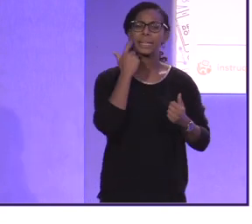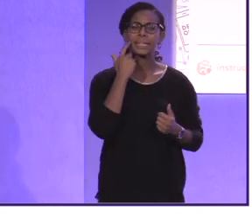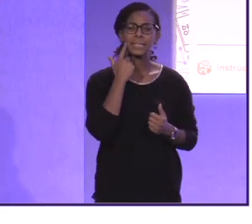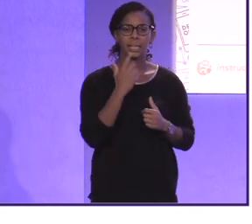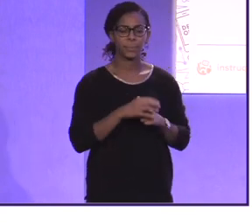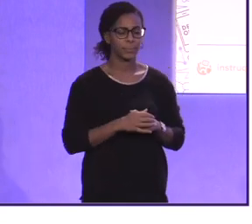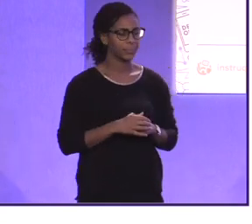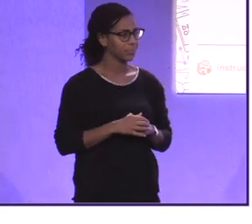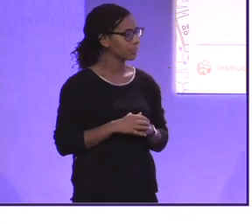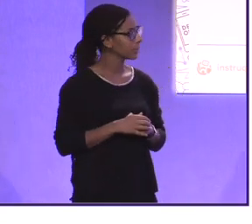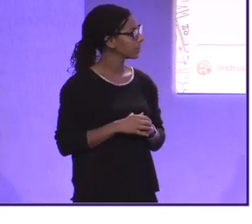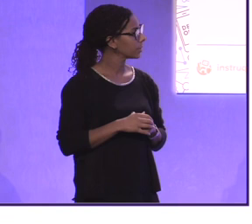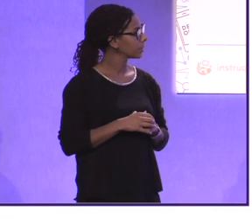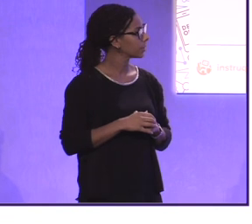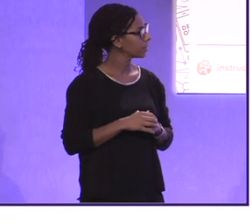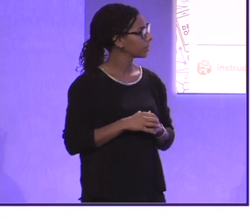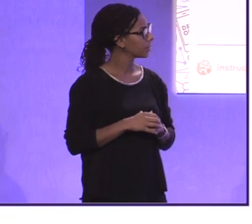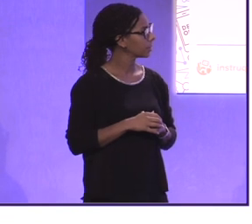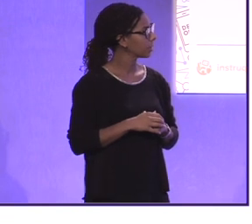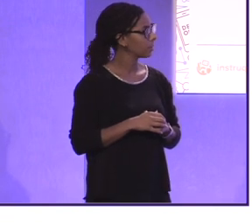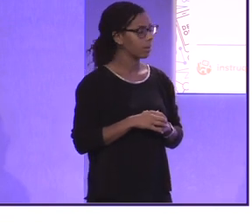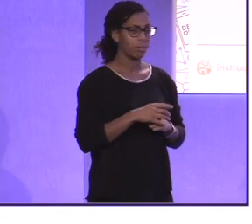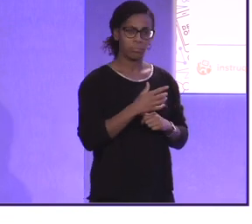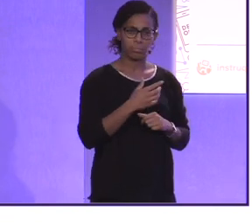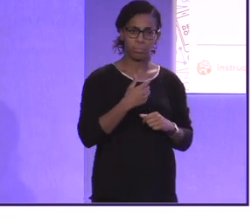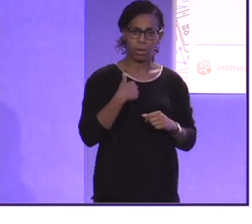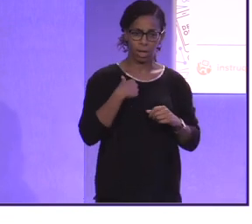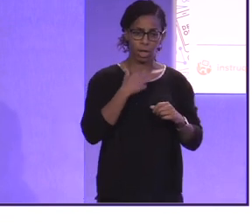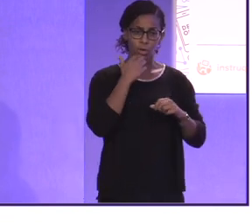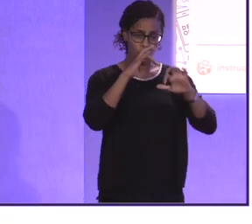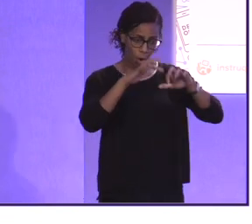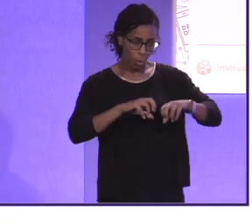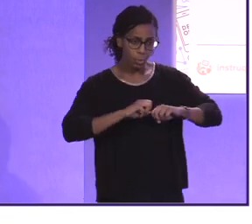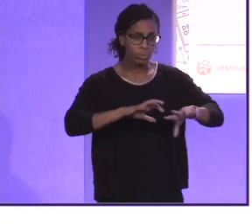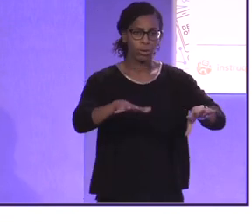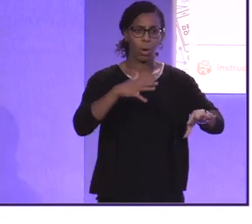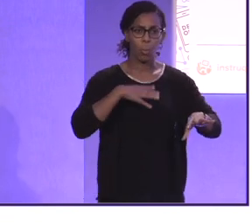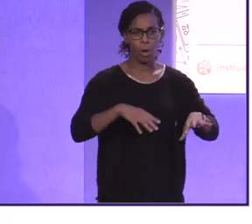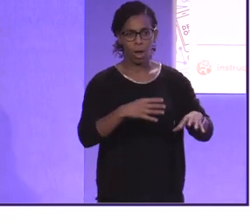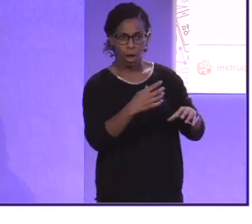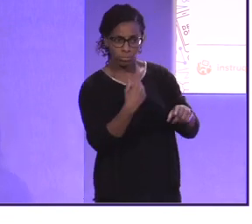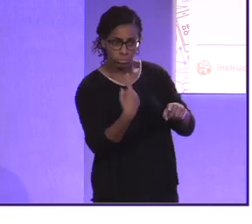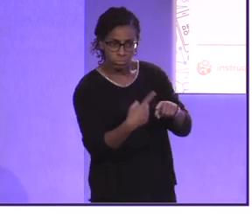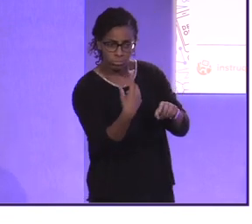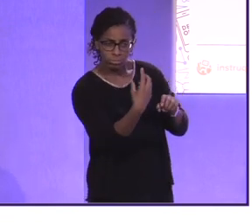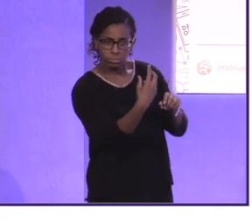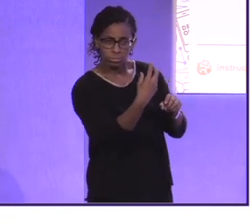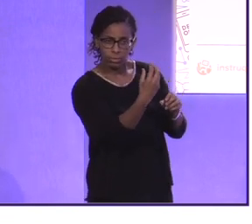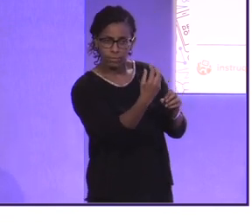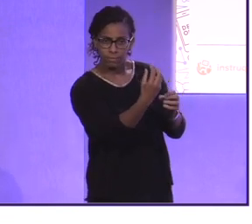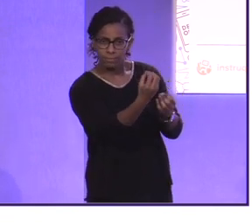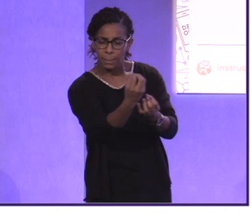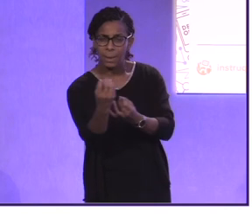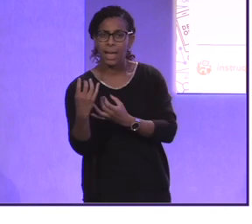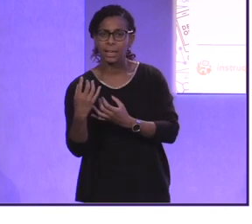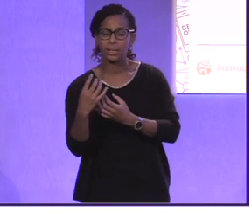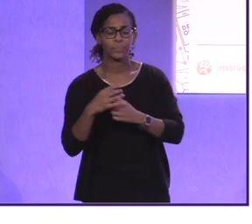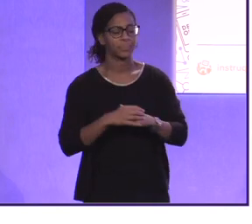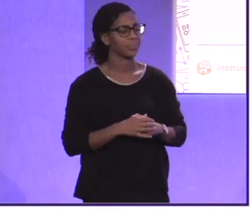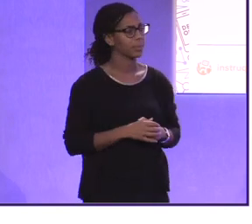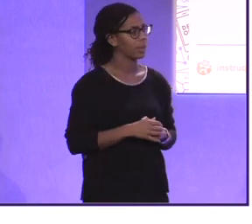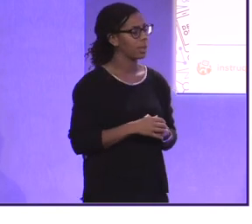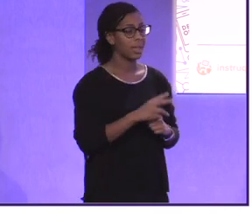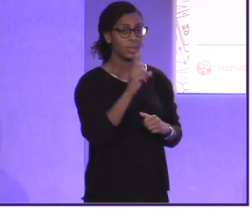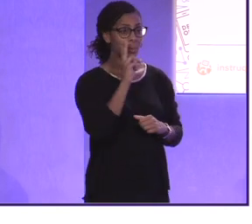And it would be great if there was very fast feedback on the quality of my code, right? So these things are interesting to them. And then on the right-hand side, we